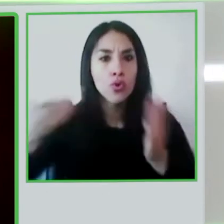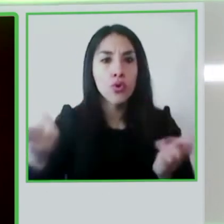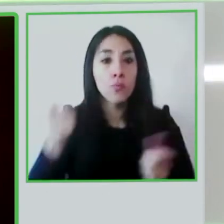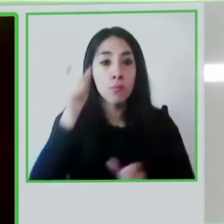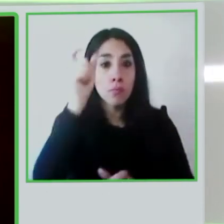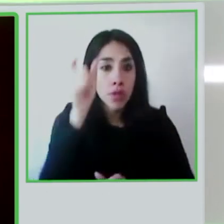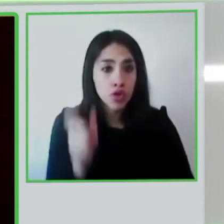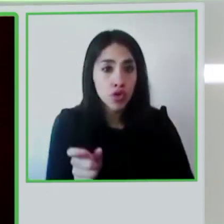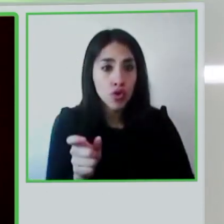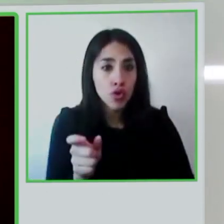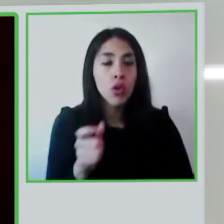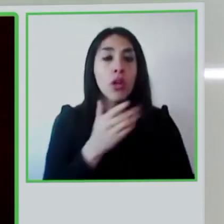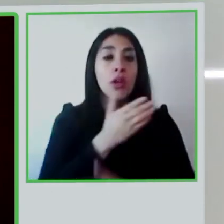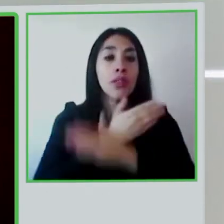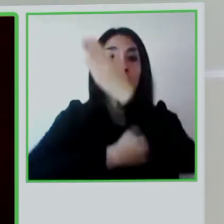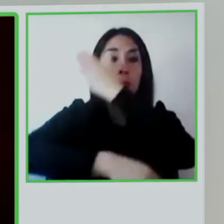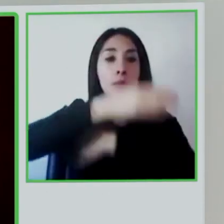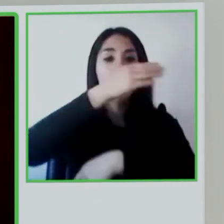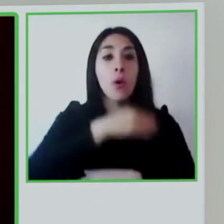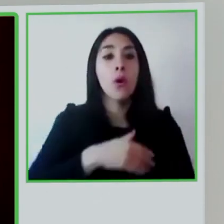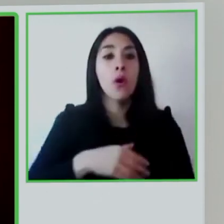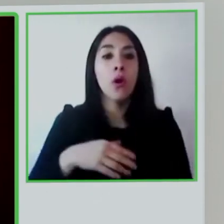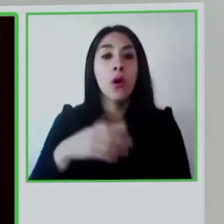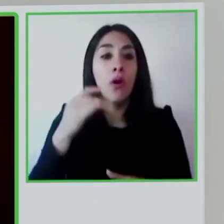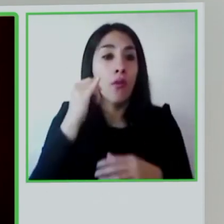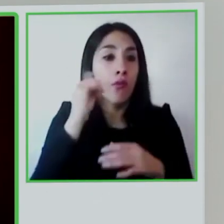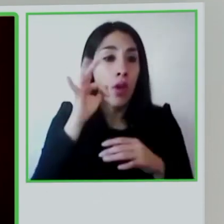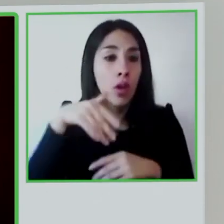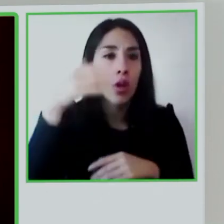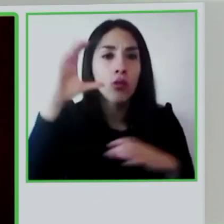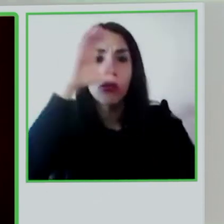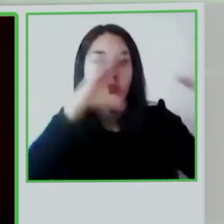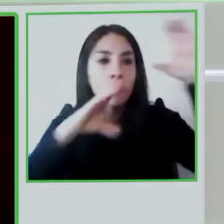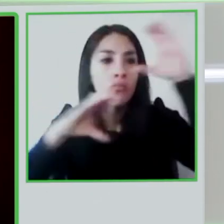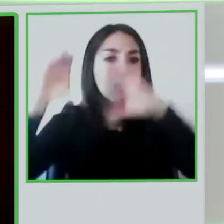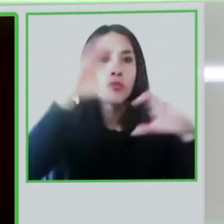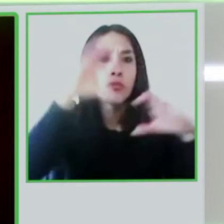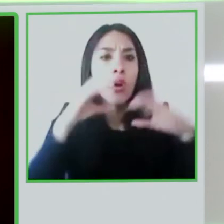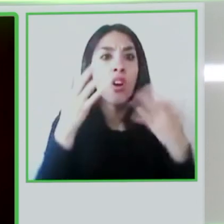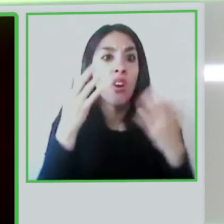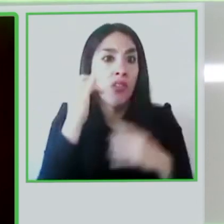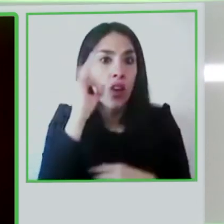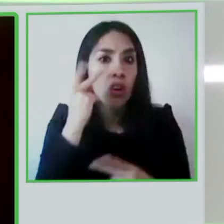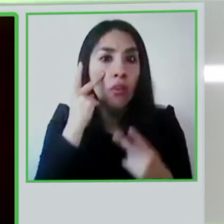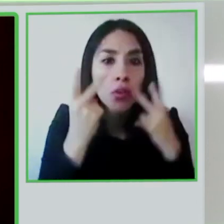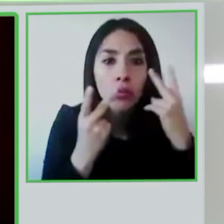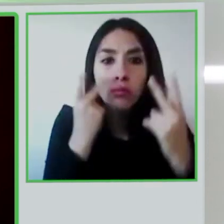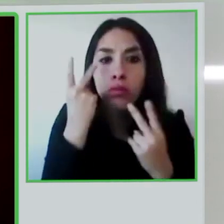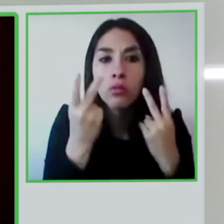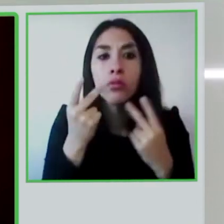their job applications, careers,